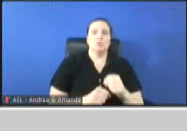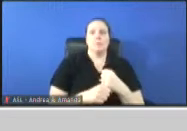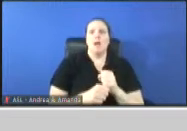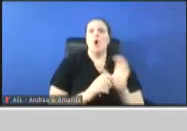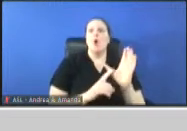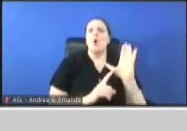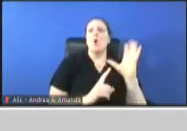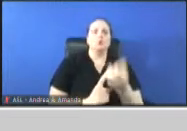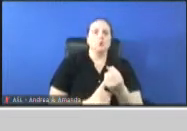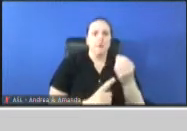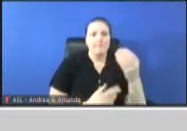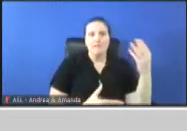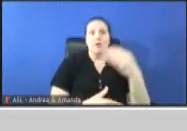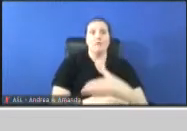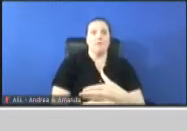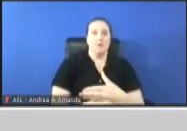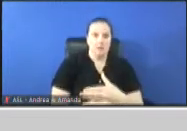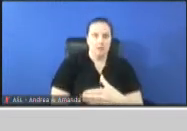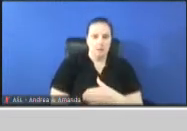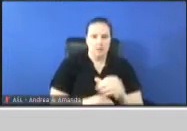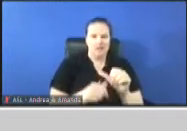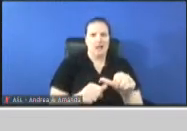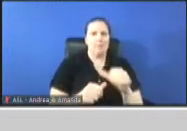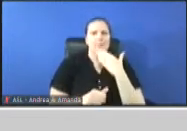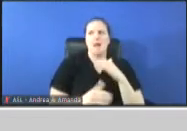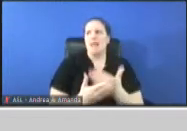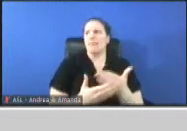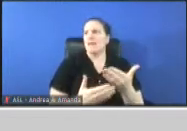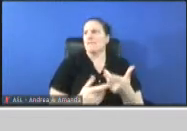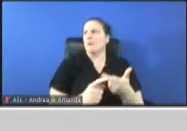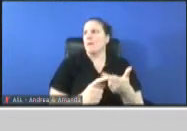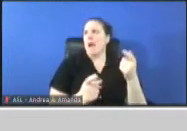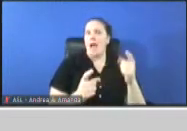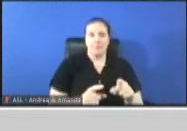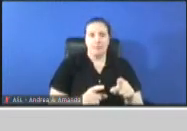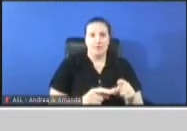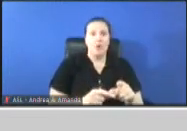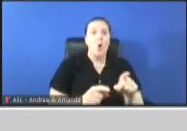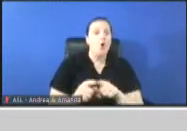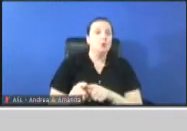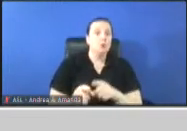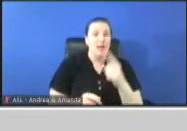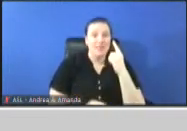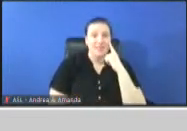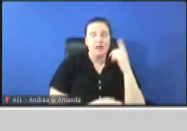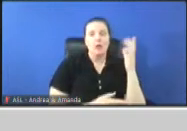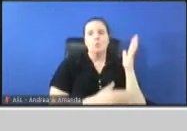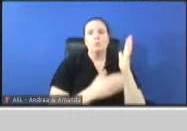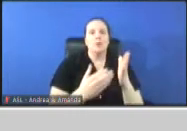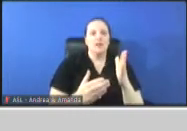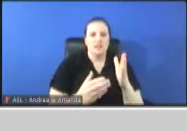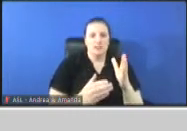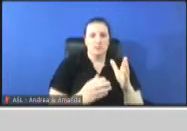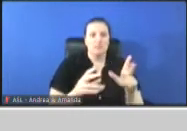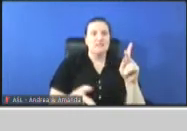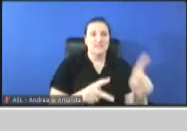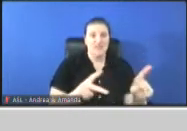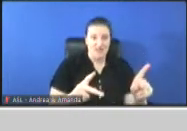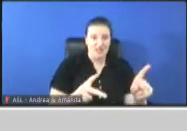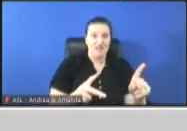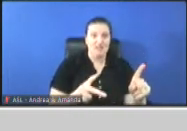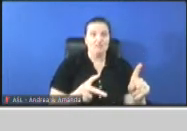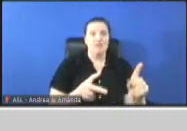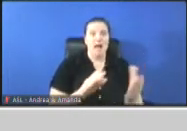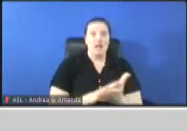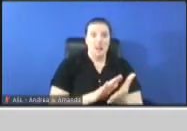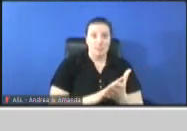of intervening and keeping, you know, bad things from happening. And also I think bringing in the civilian academic director